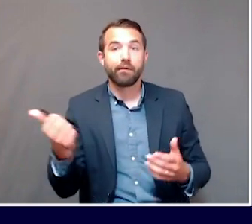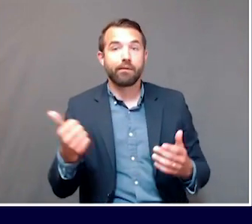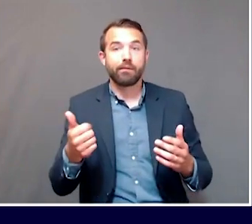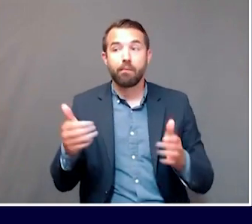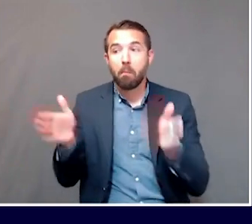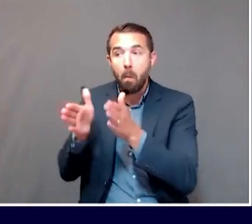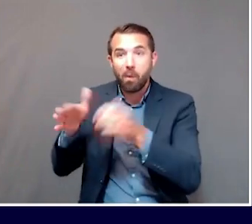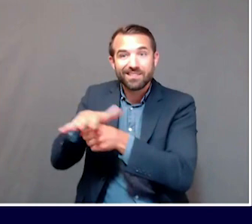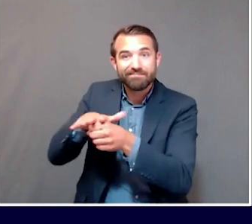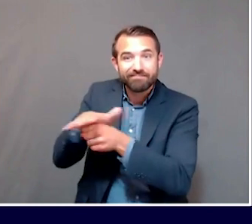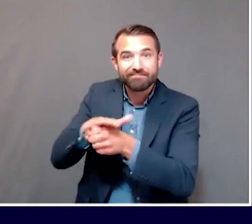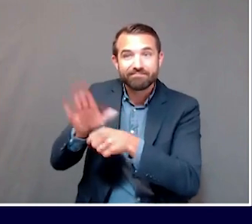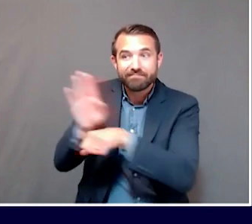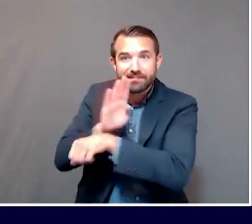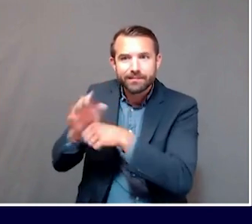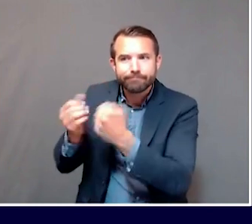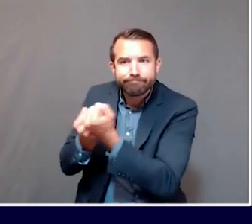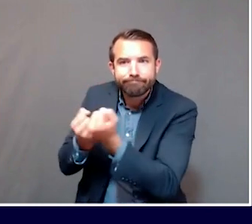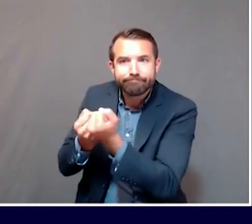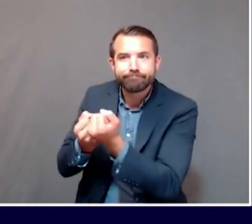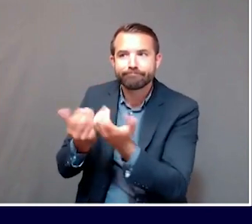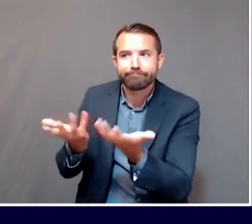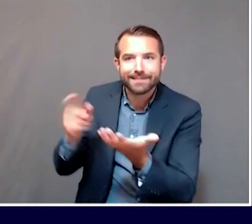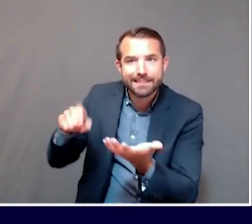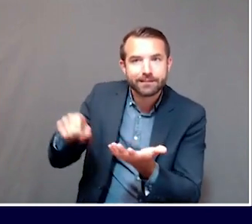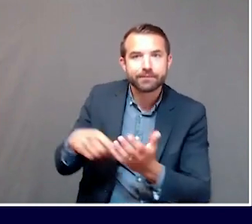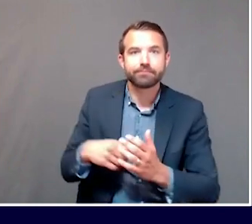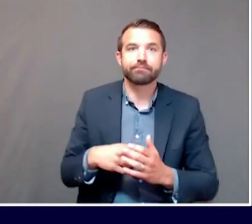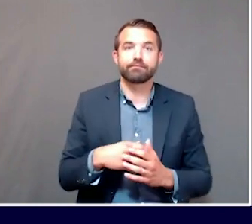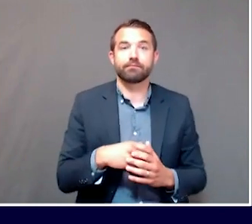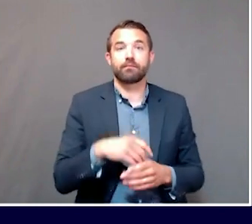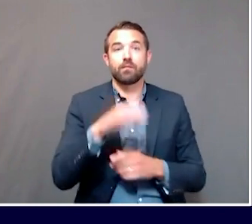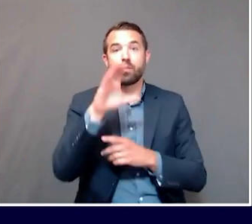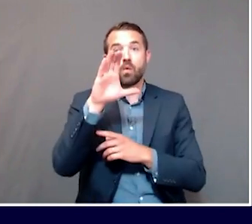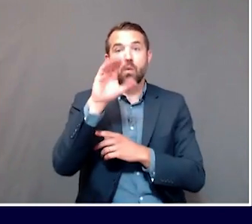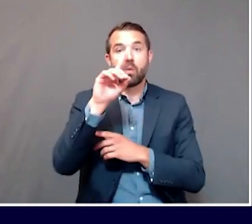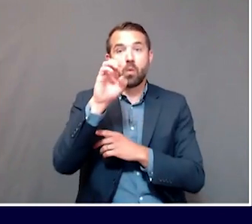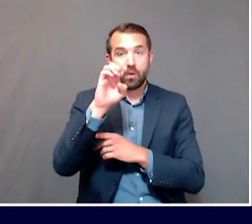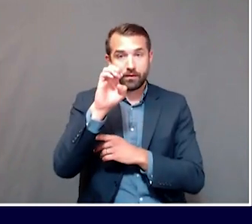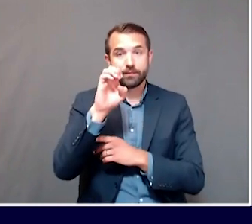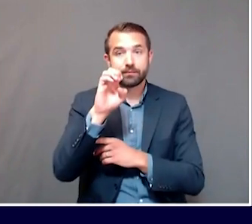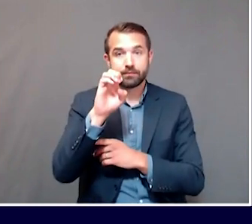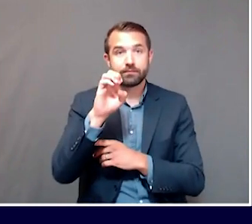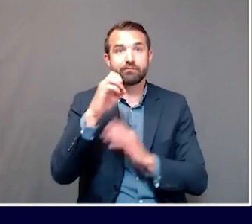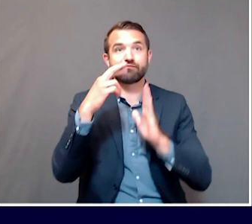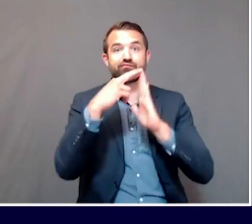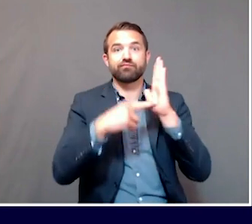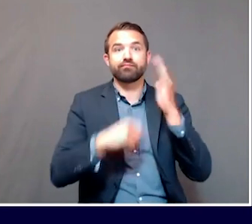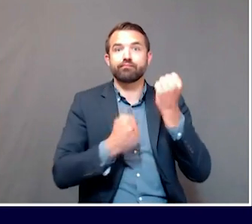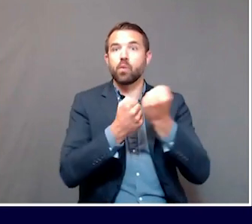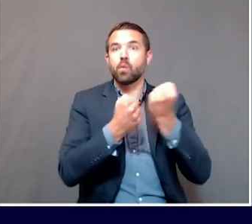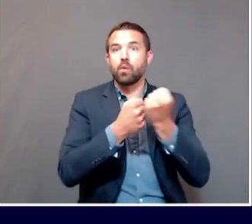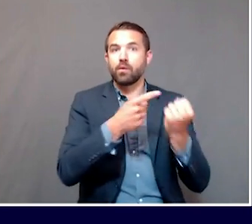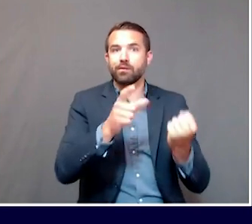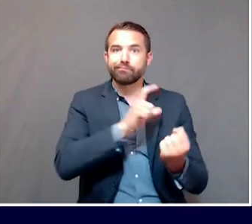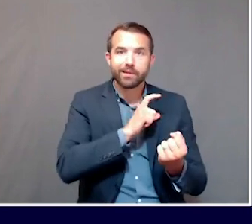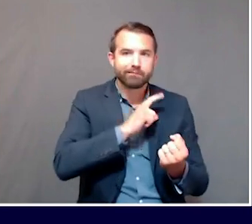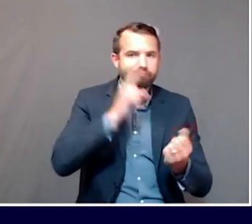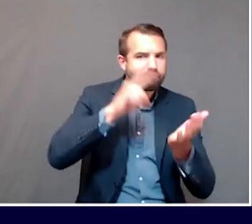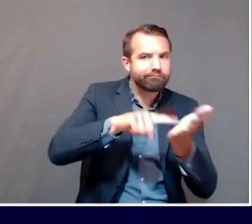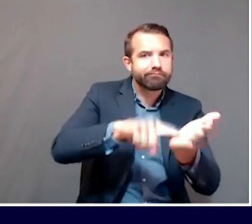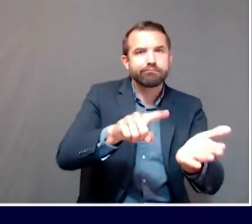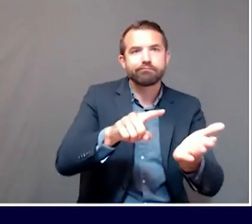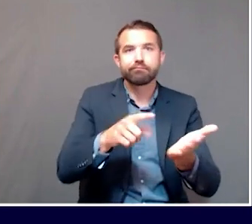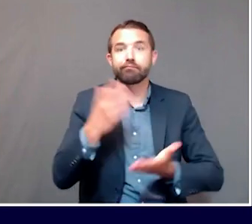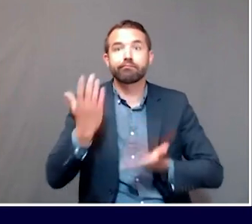such as staff time for a code enforcement officer or a local health officer. Every town has a local health